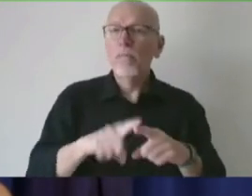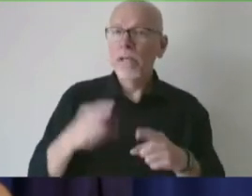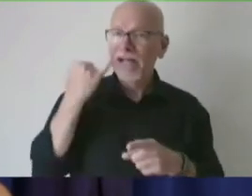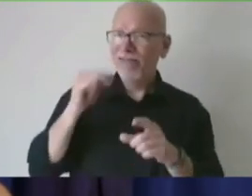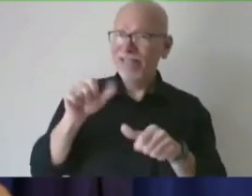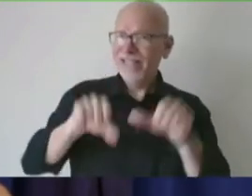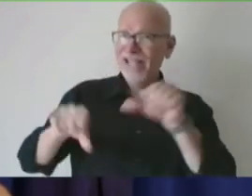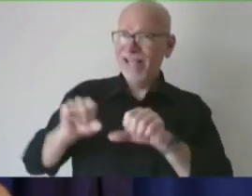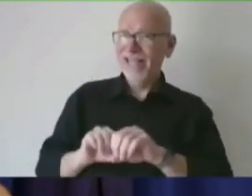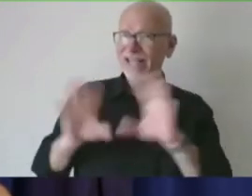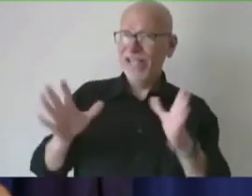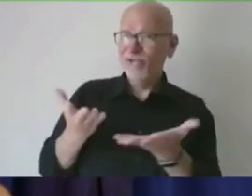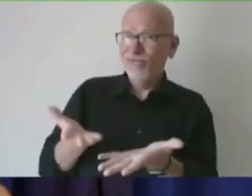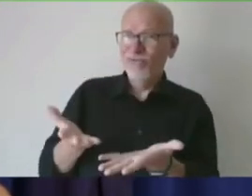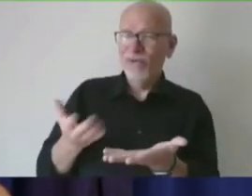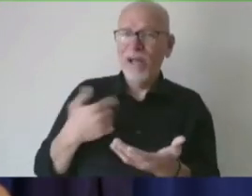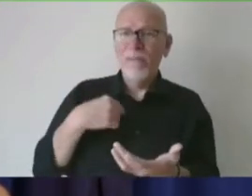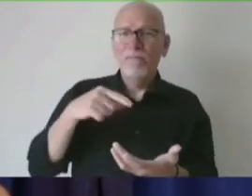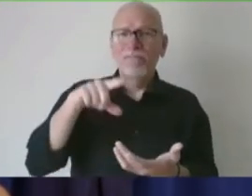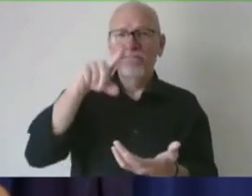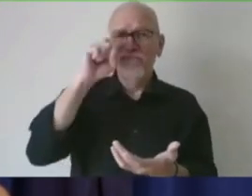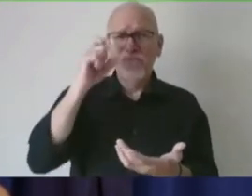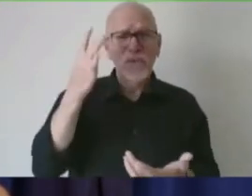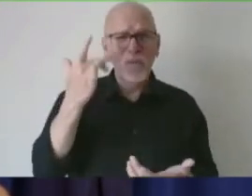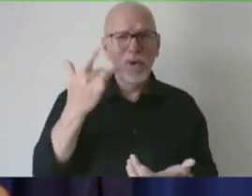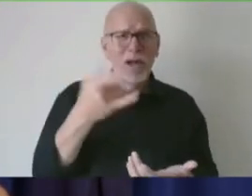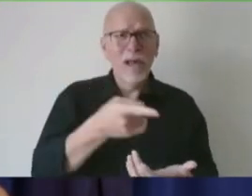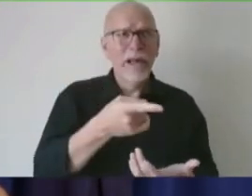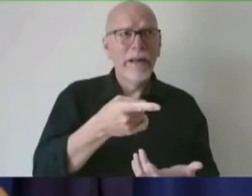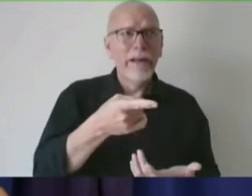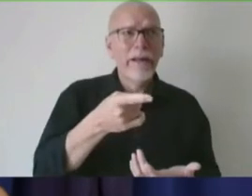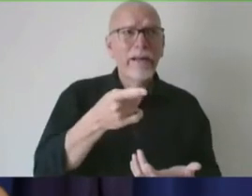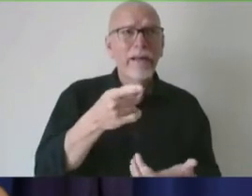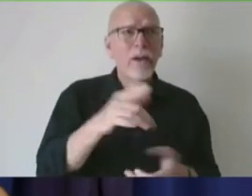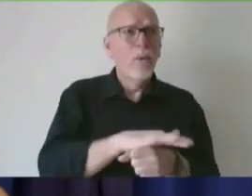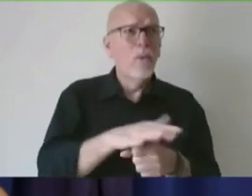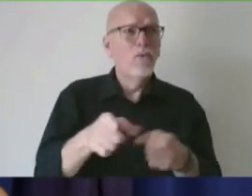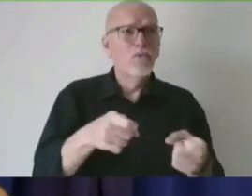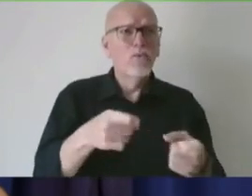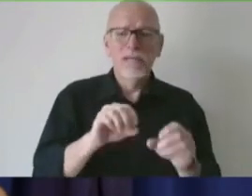clear, I guess I'm confused as to why there's even a need to have local control.